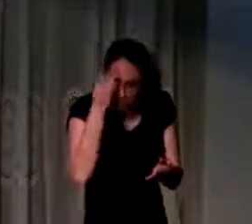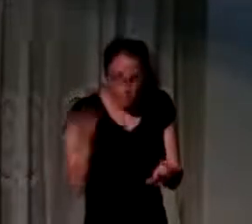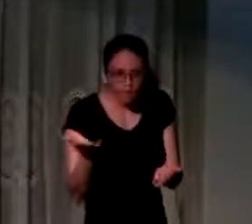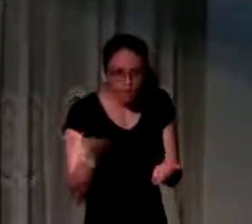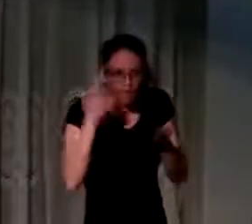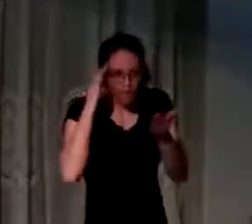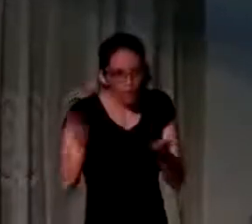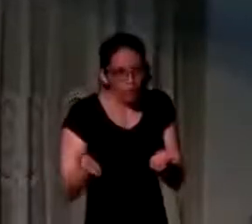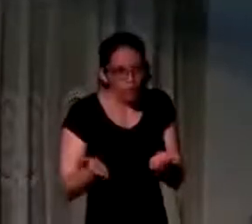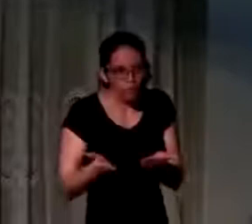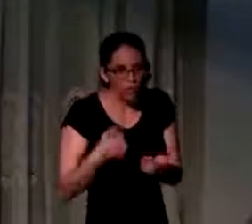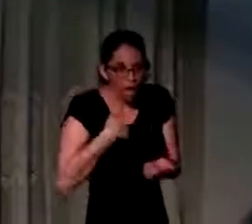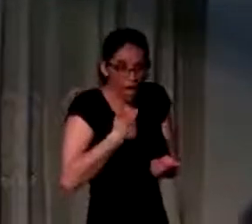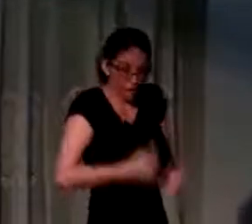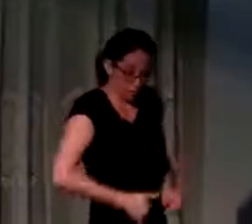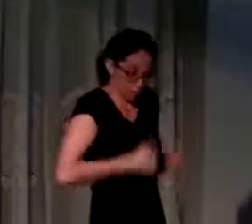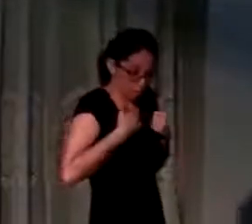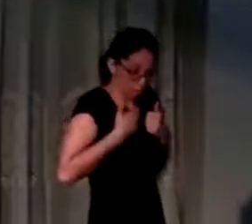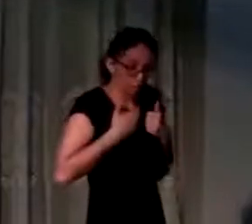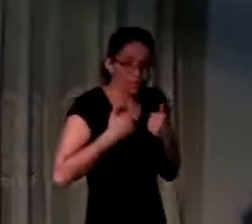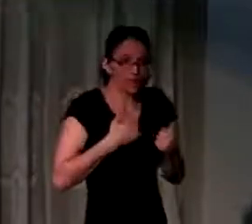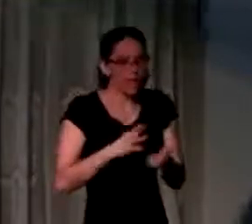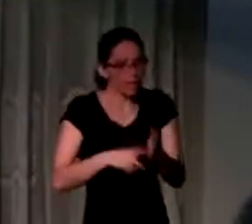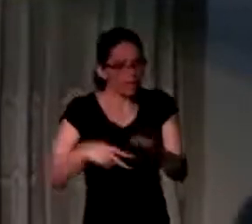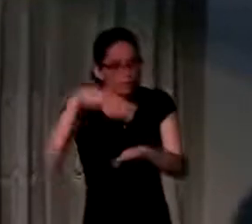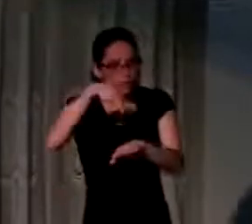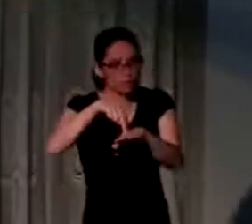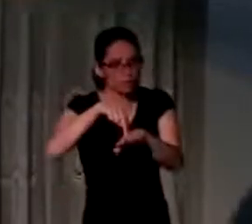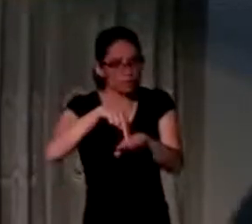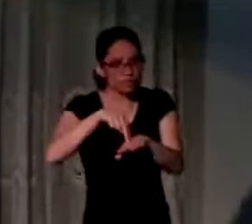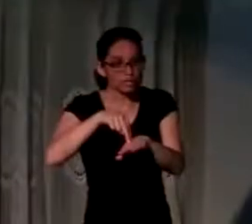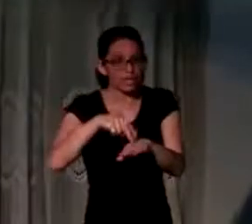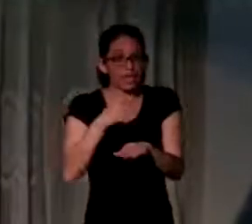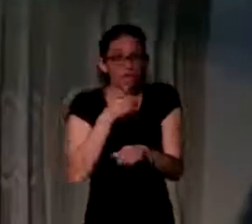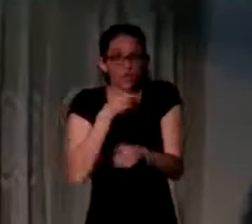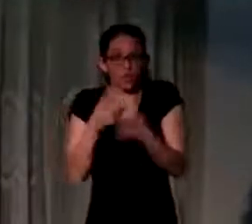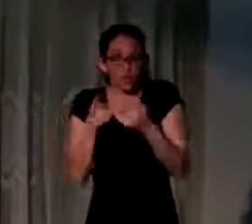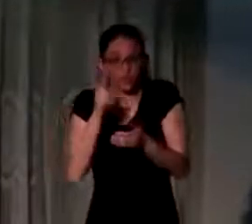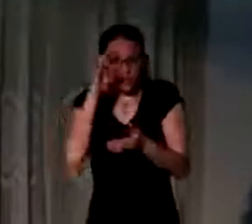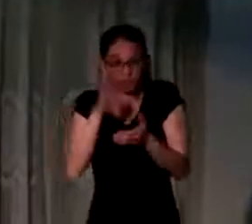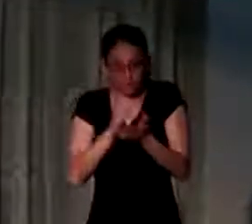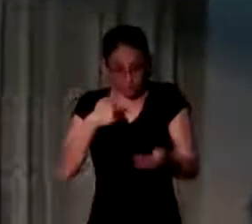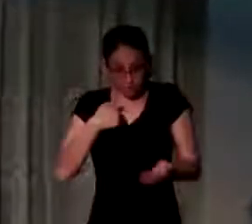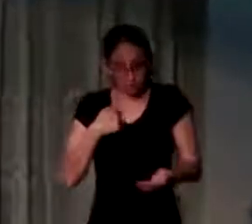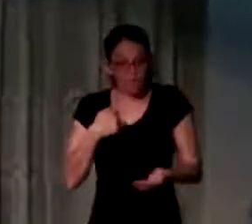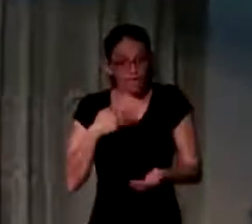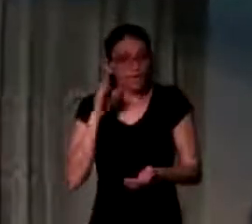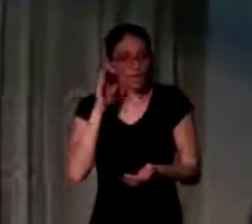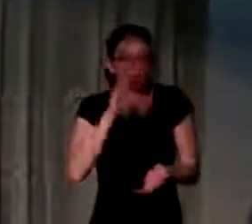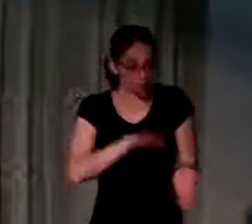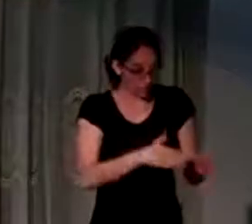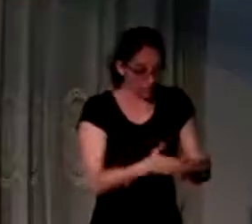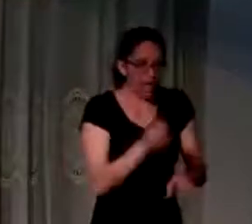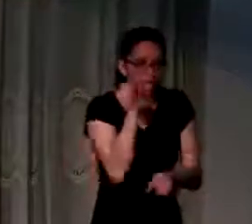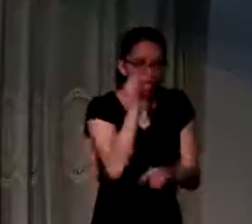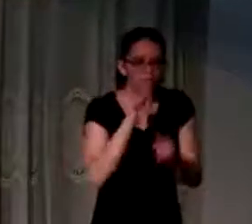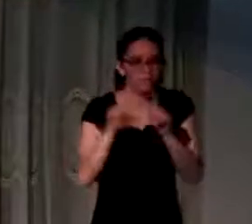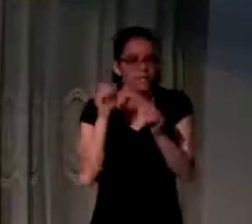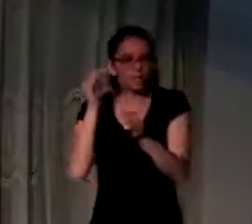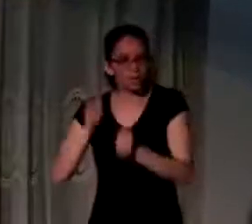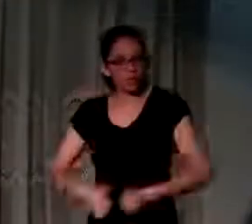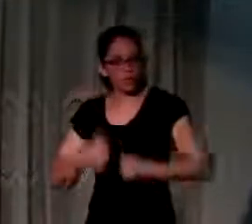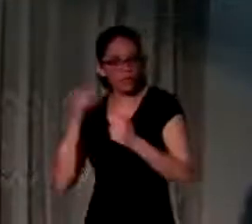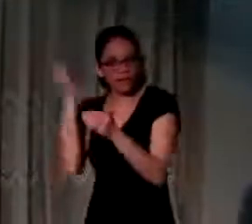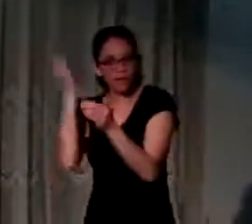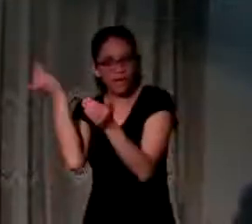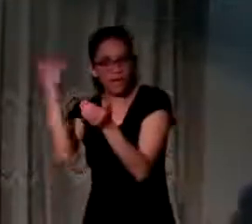the life. He who believes in me, though he may die, he shall live. He answered Job's question 2,000 years